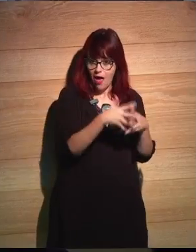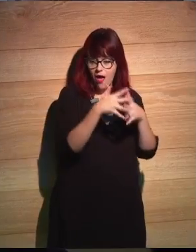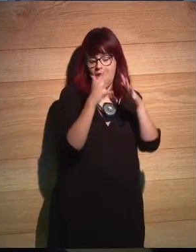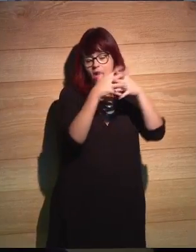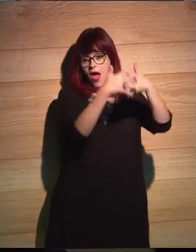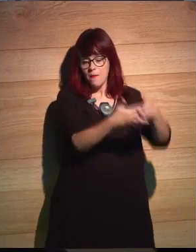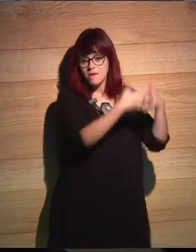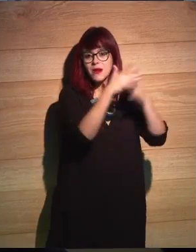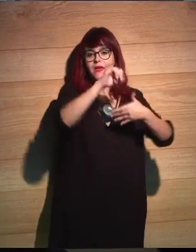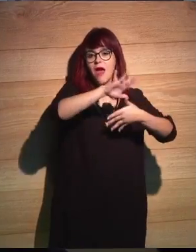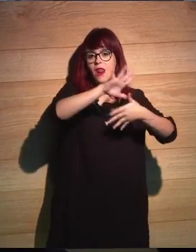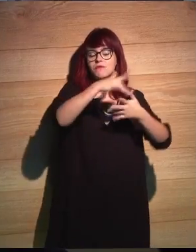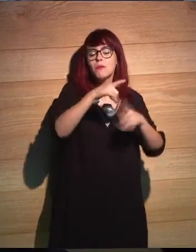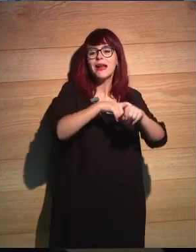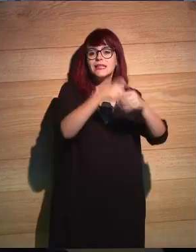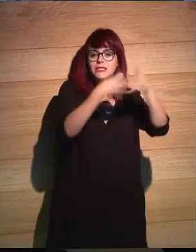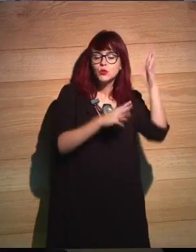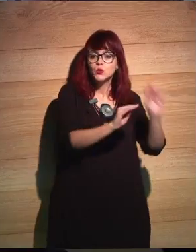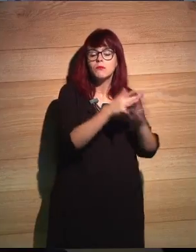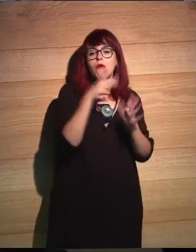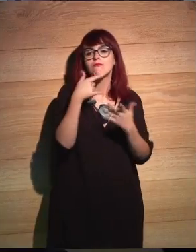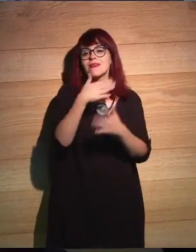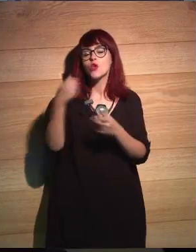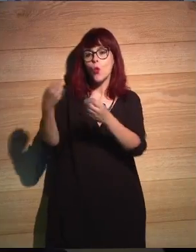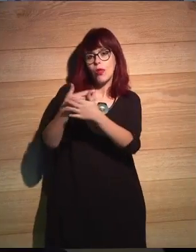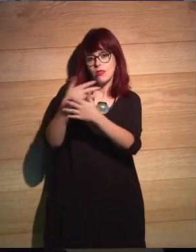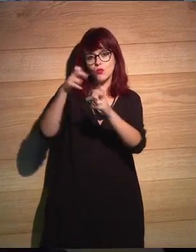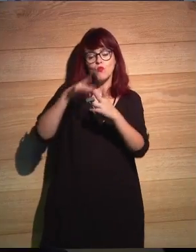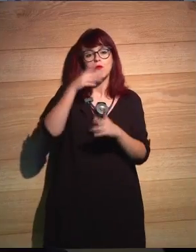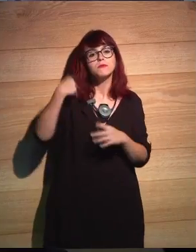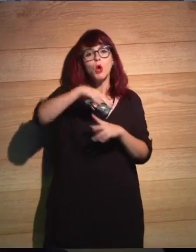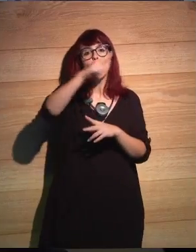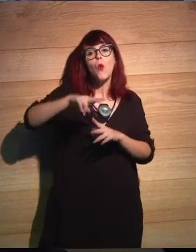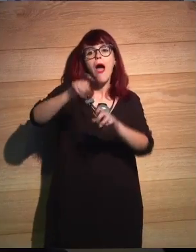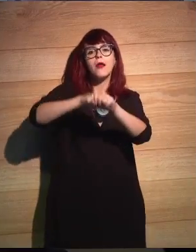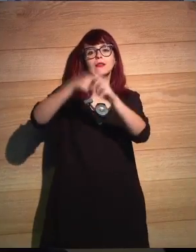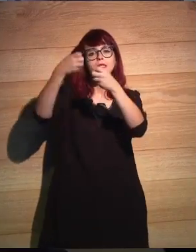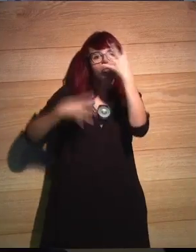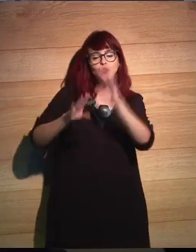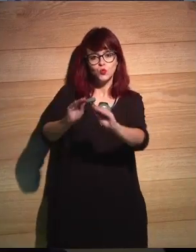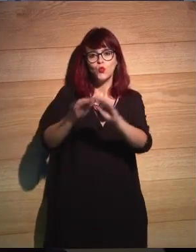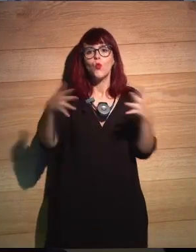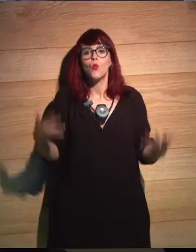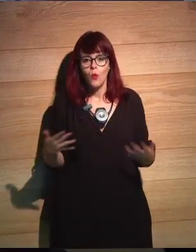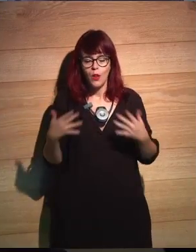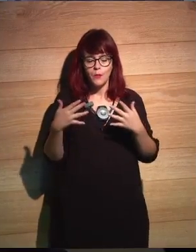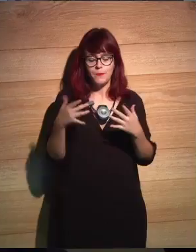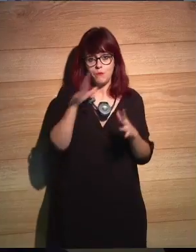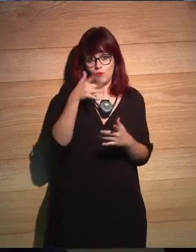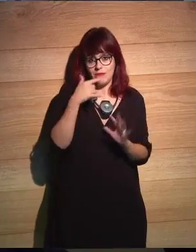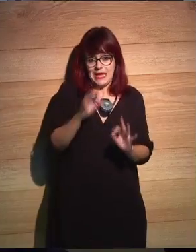American literature with its own characteristics. Can you open up for us? Can you illustrate us on what are the